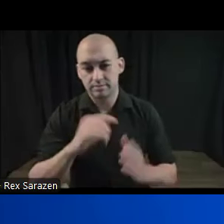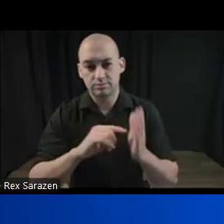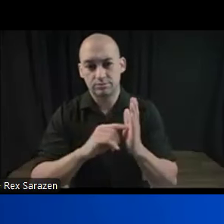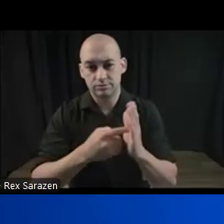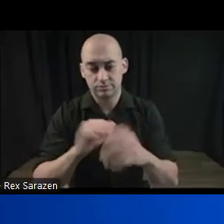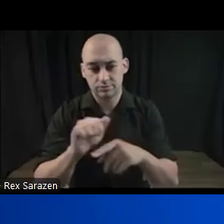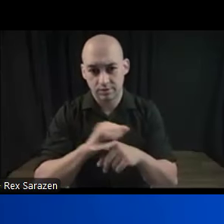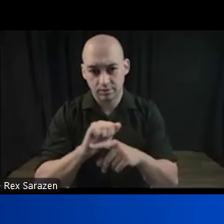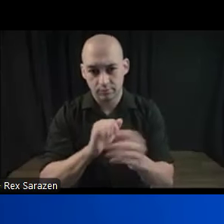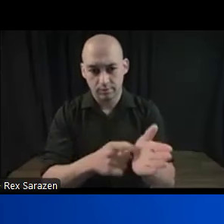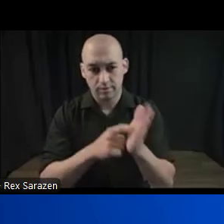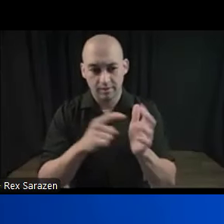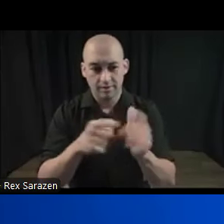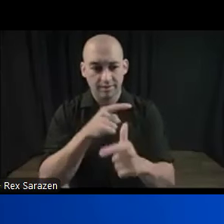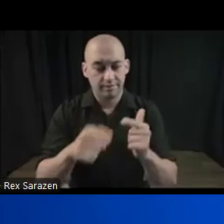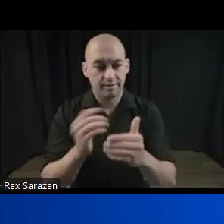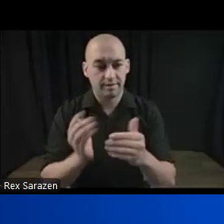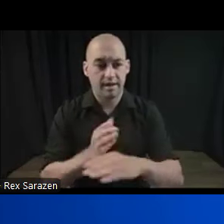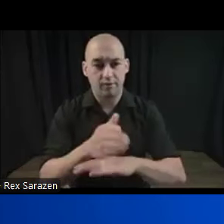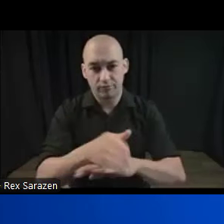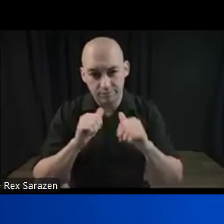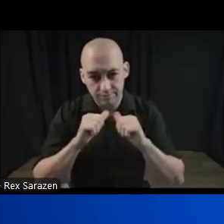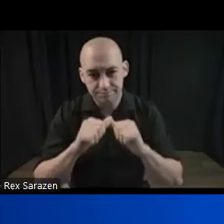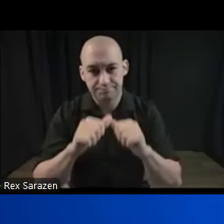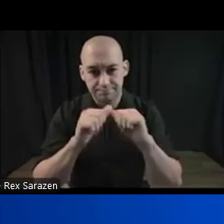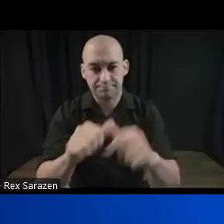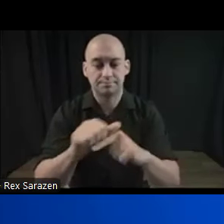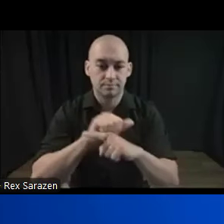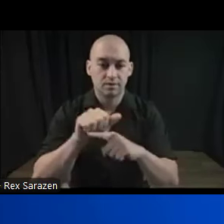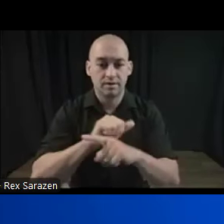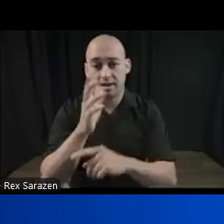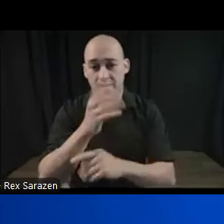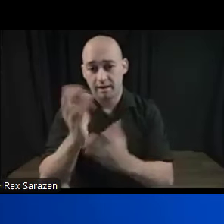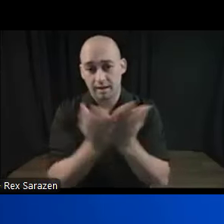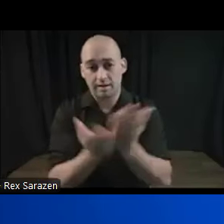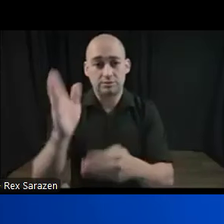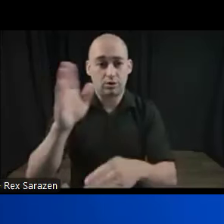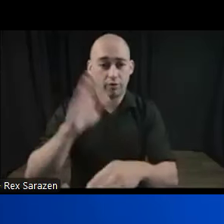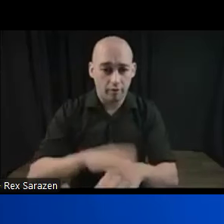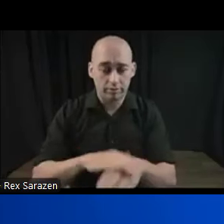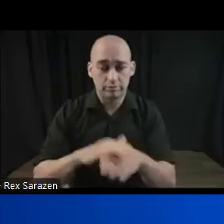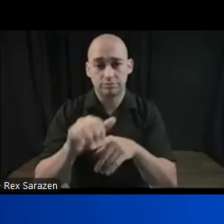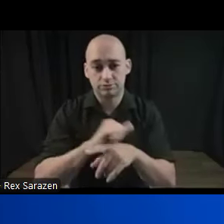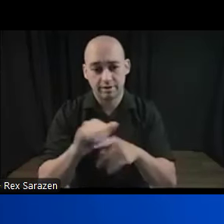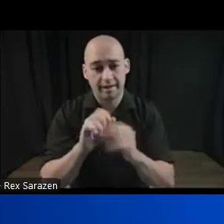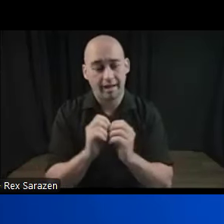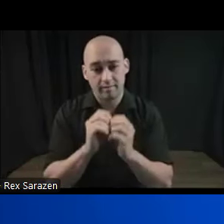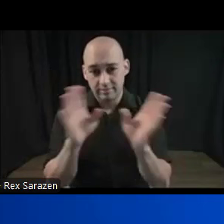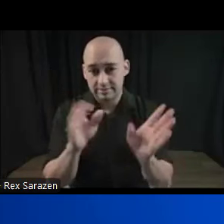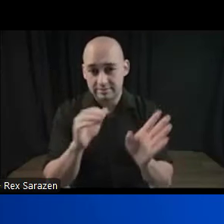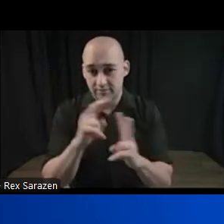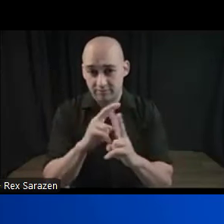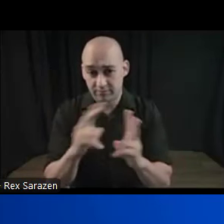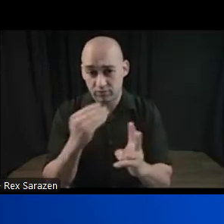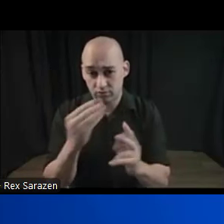then subsequent ongoing training. And there's also hands-on training. I can, obviously I'm not very good with the chat.